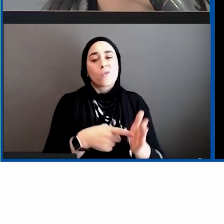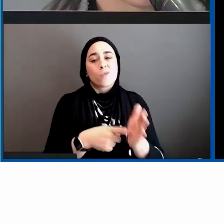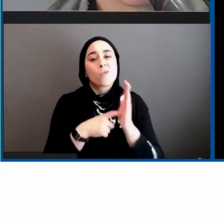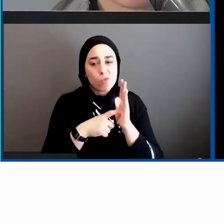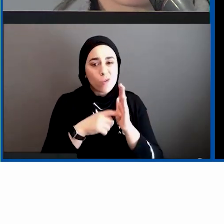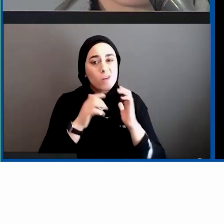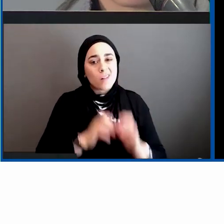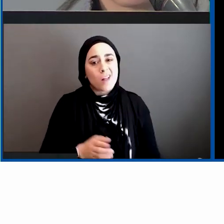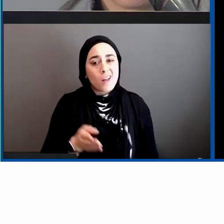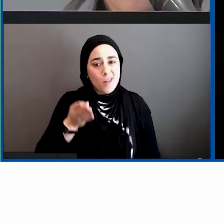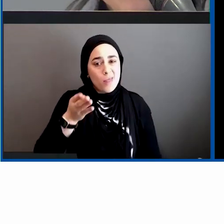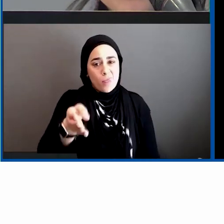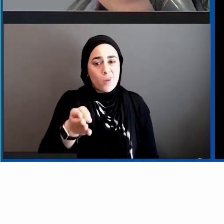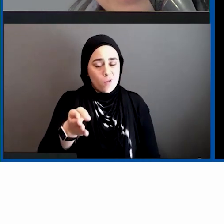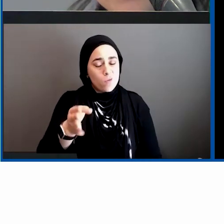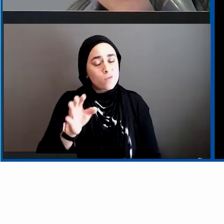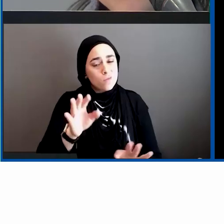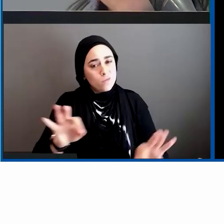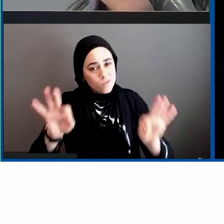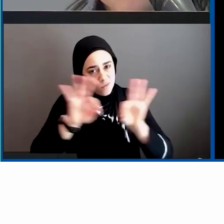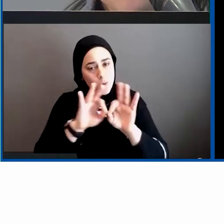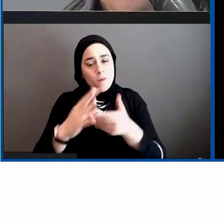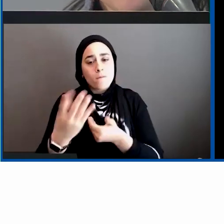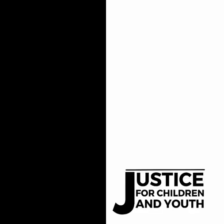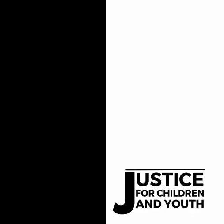for that conversation.